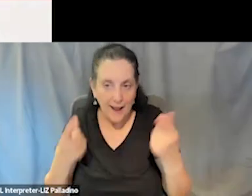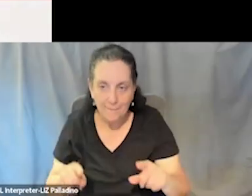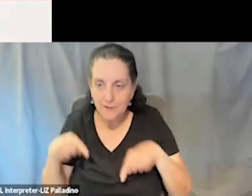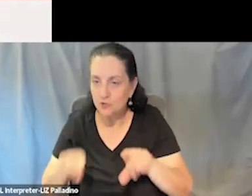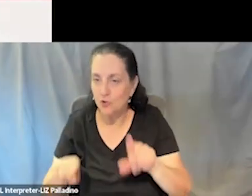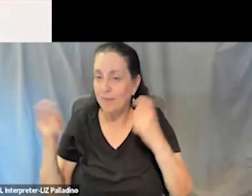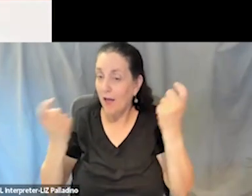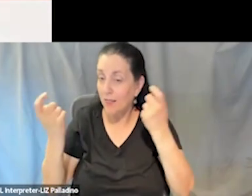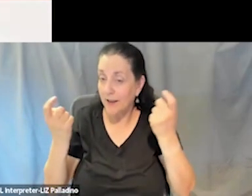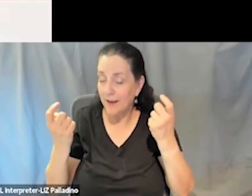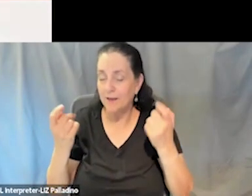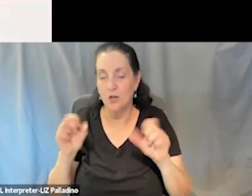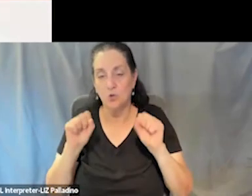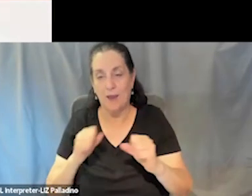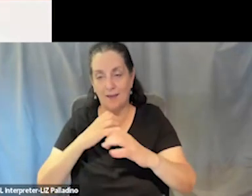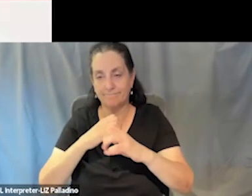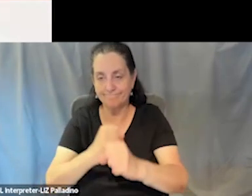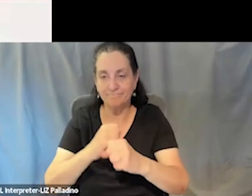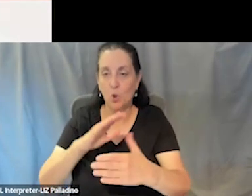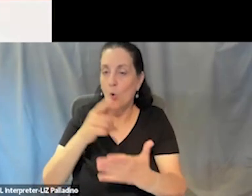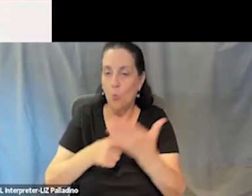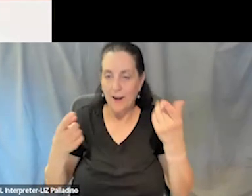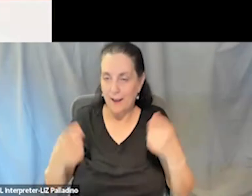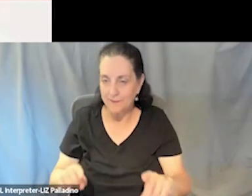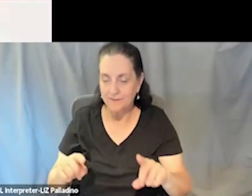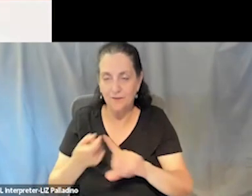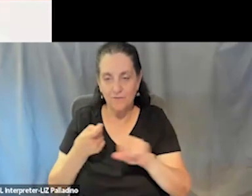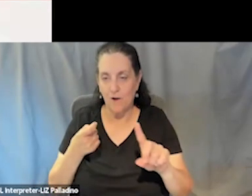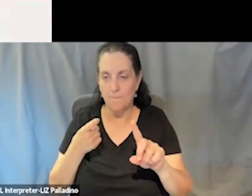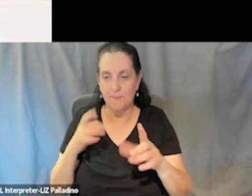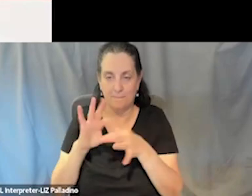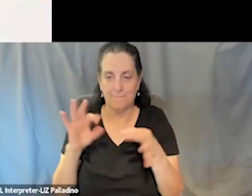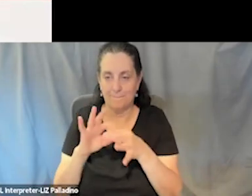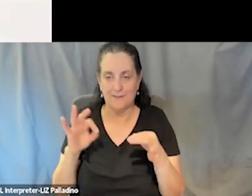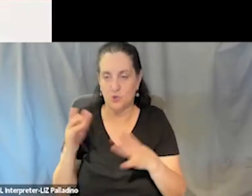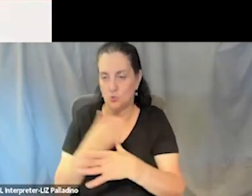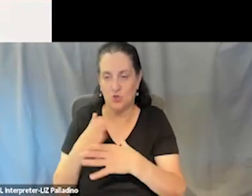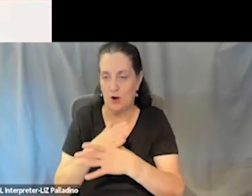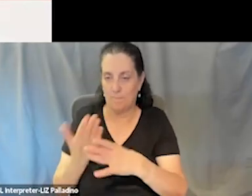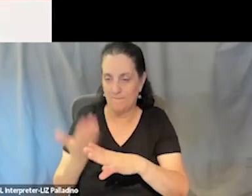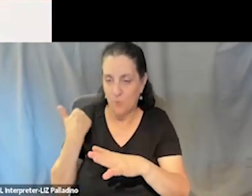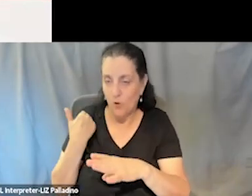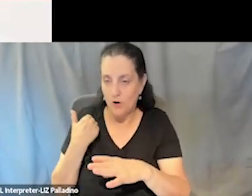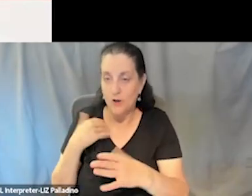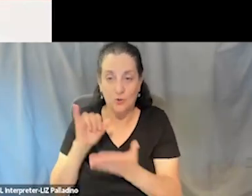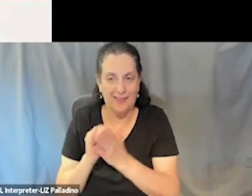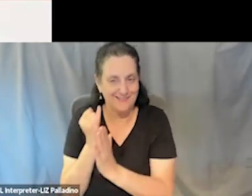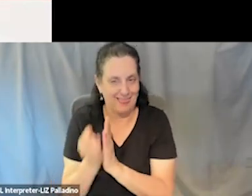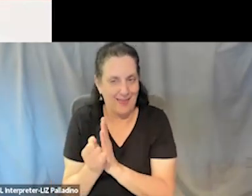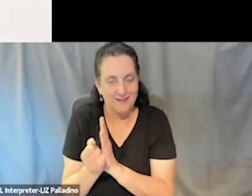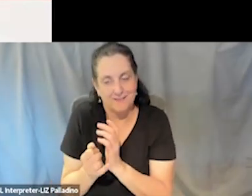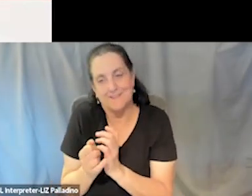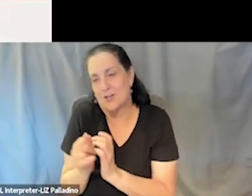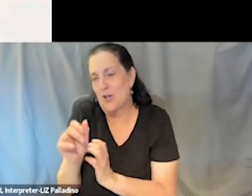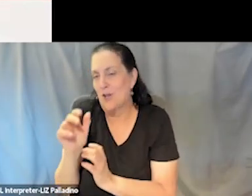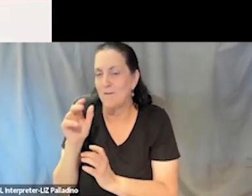do a quick recap of the emails and the messaging that you shared. But that's your sort of last drive to get those last